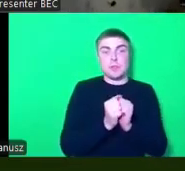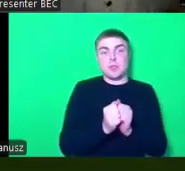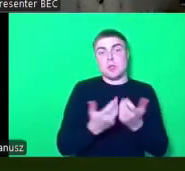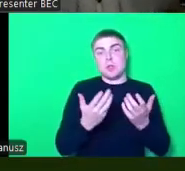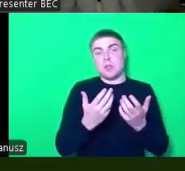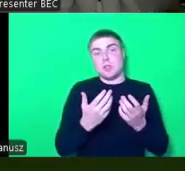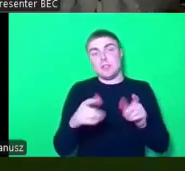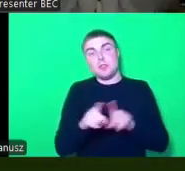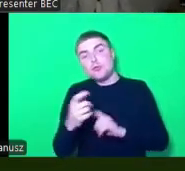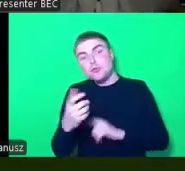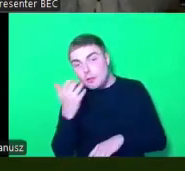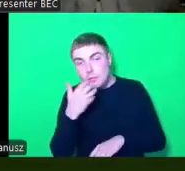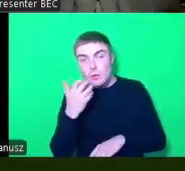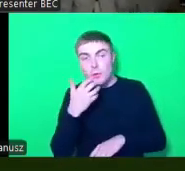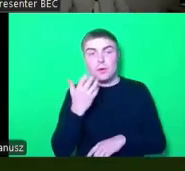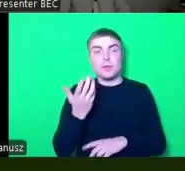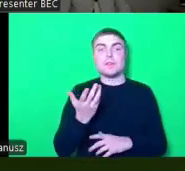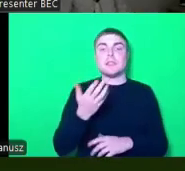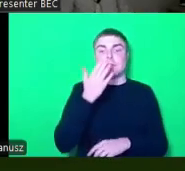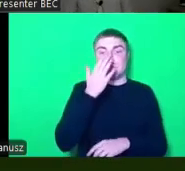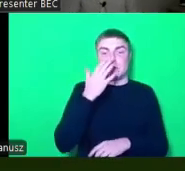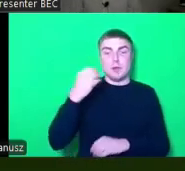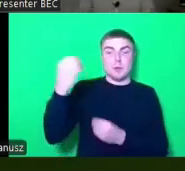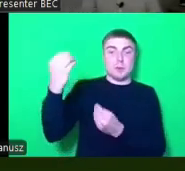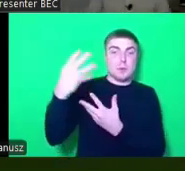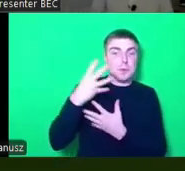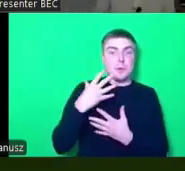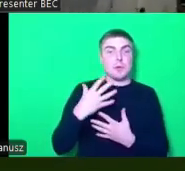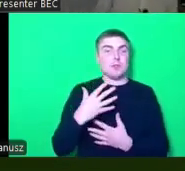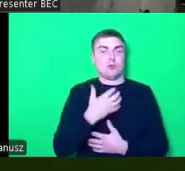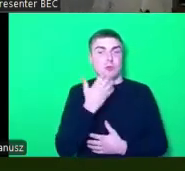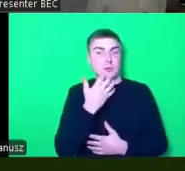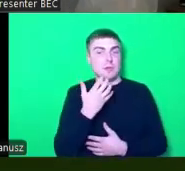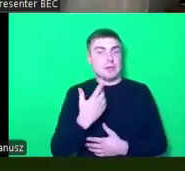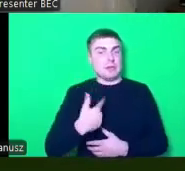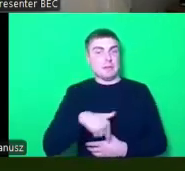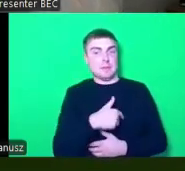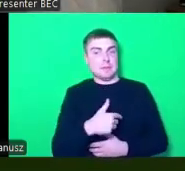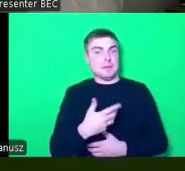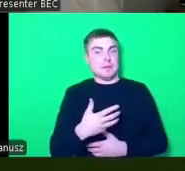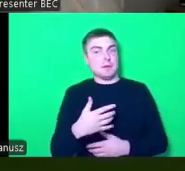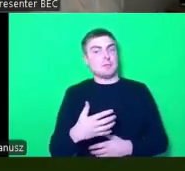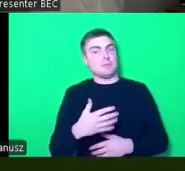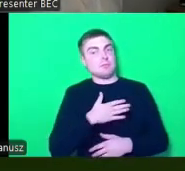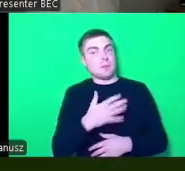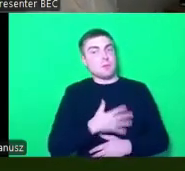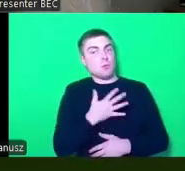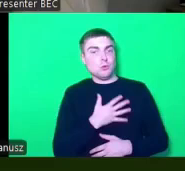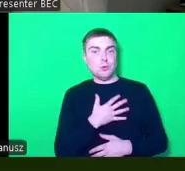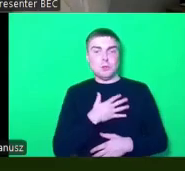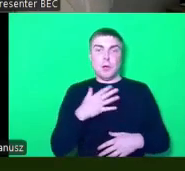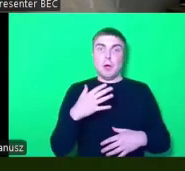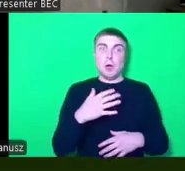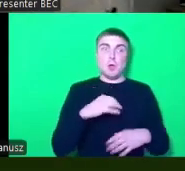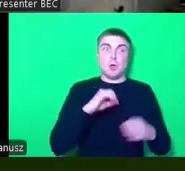a buffering, a warming effect, and in the hot days, it's having a cooling effect. But more